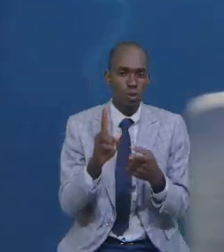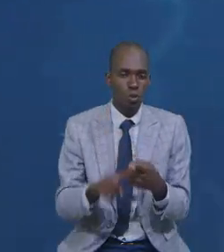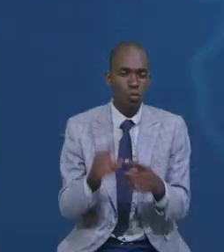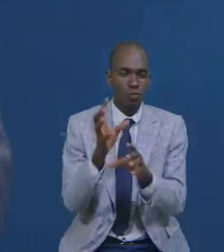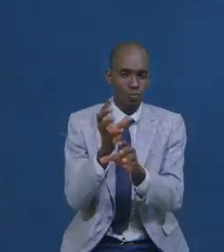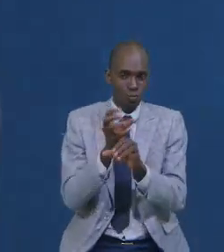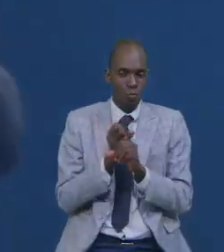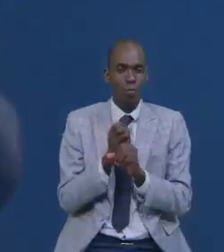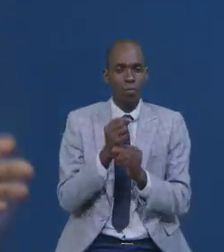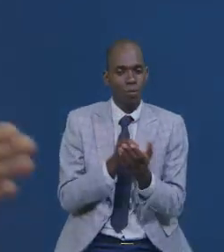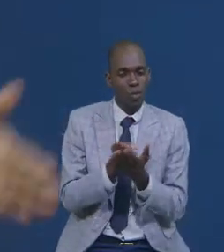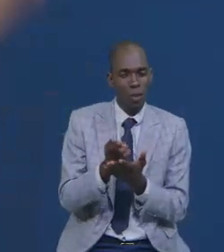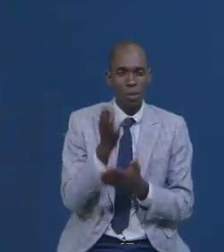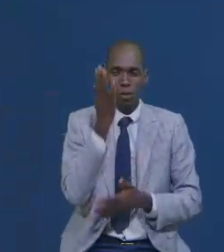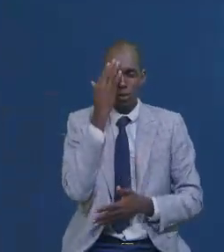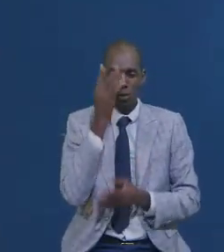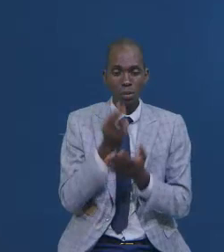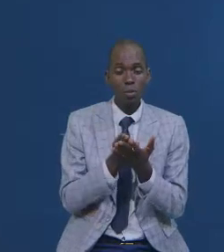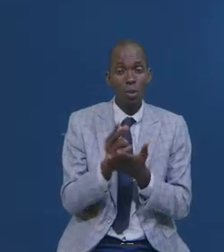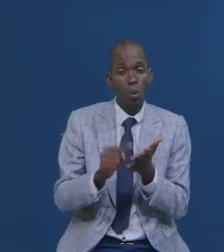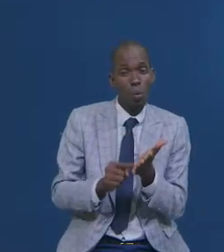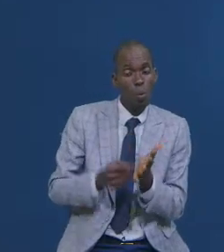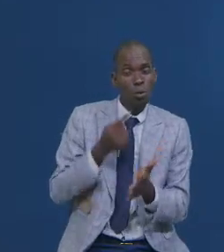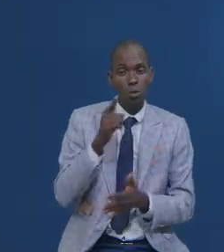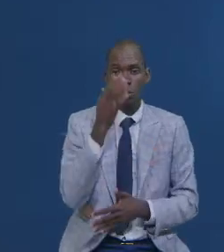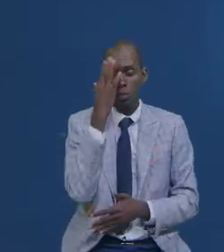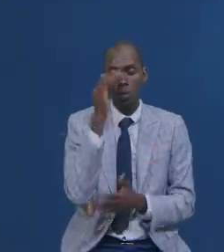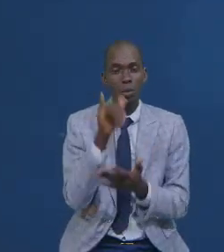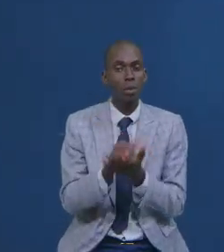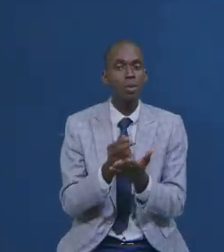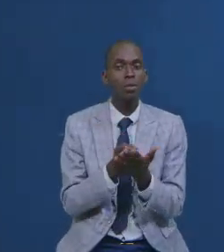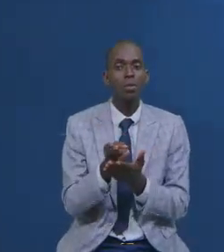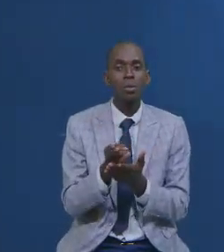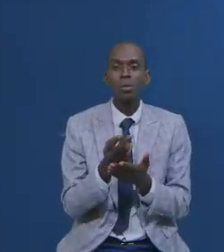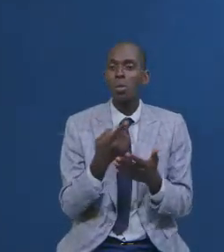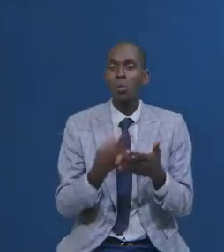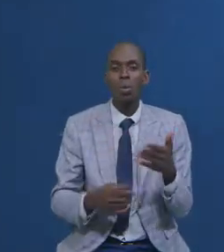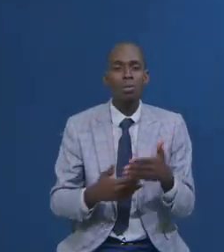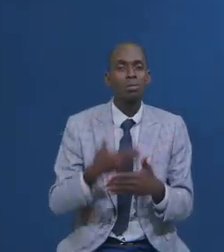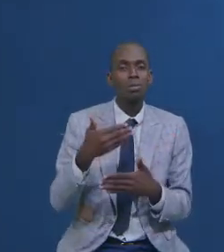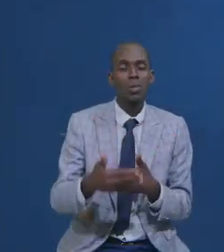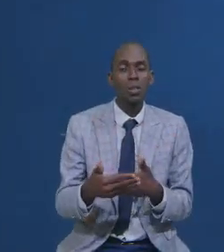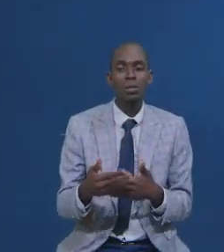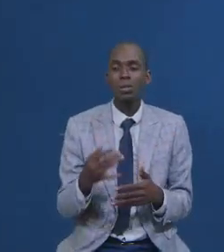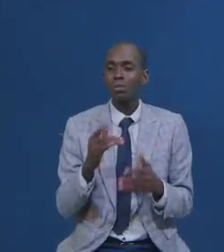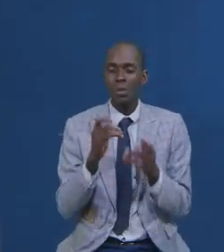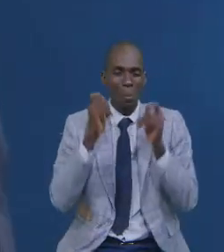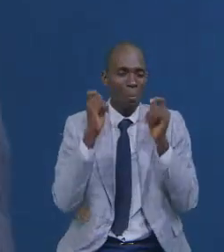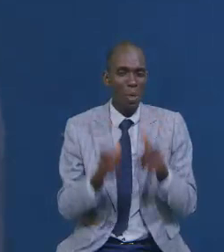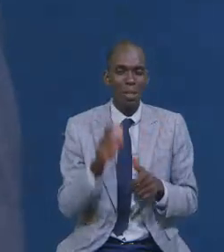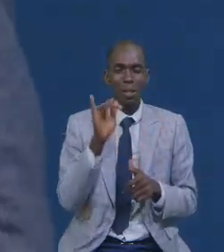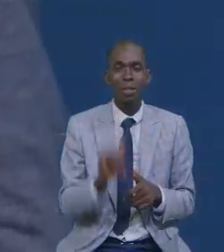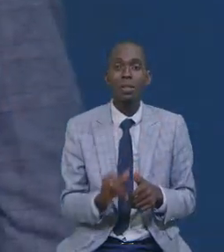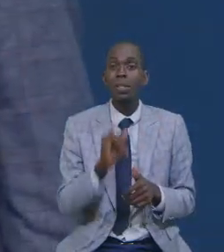the truth. And the moment you know that truth, what will follow automatically is that